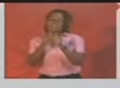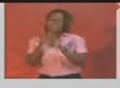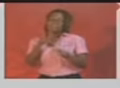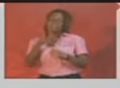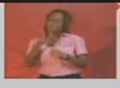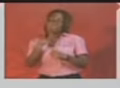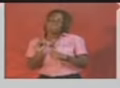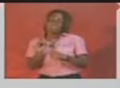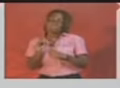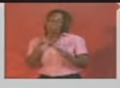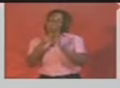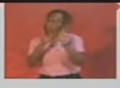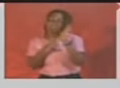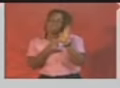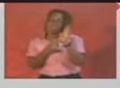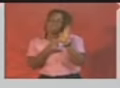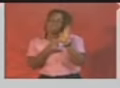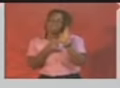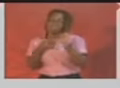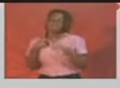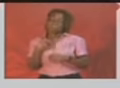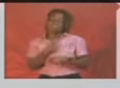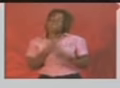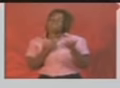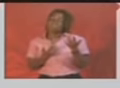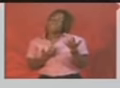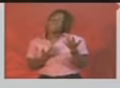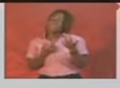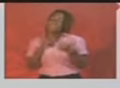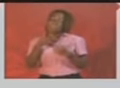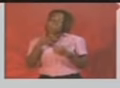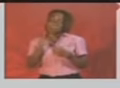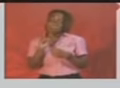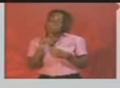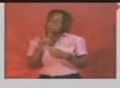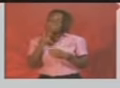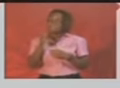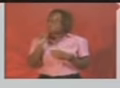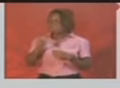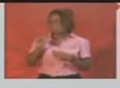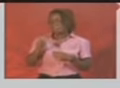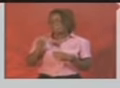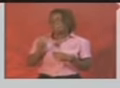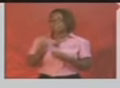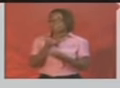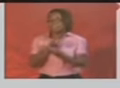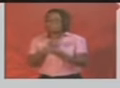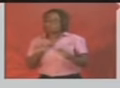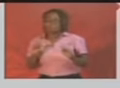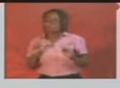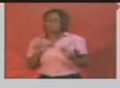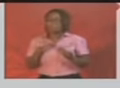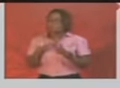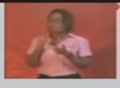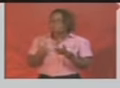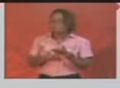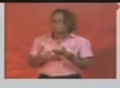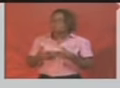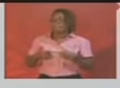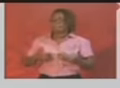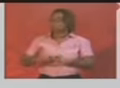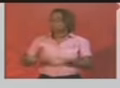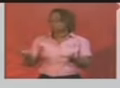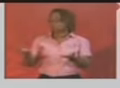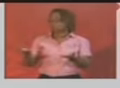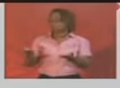to ensure that they are safe and effective. And we won't be distributing the vaccines or using the vaccines until they have that stamp of approval, which is